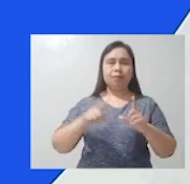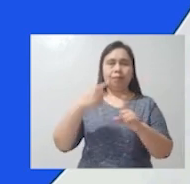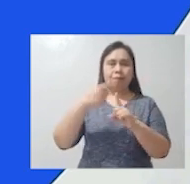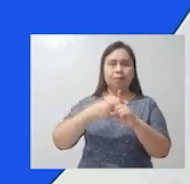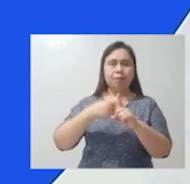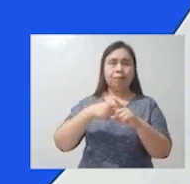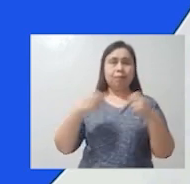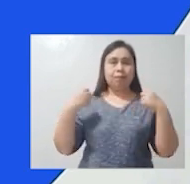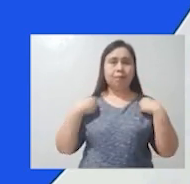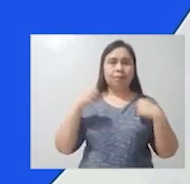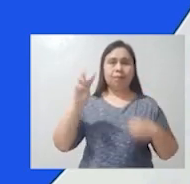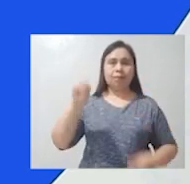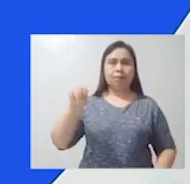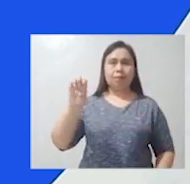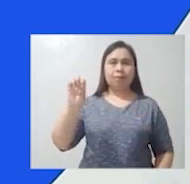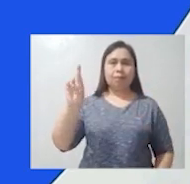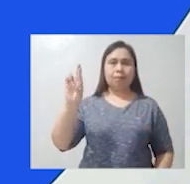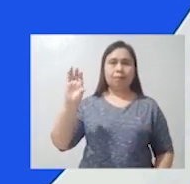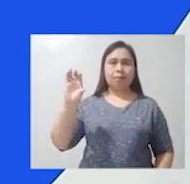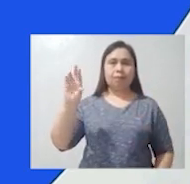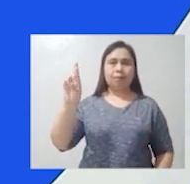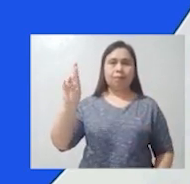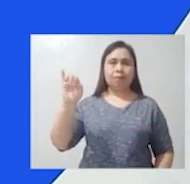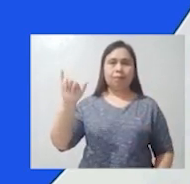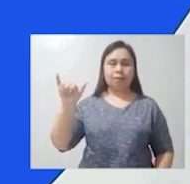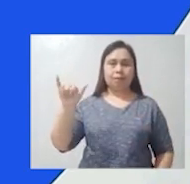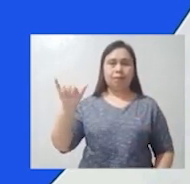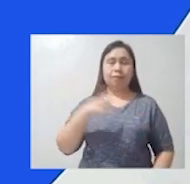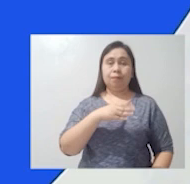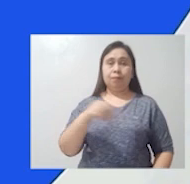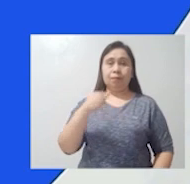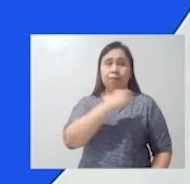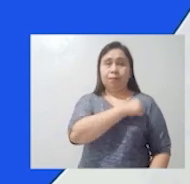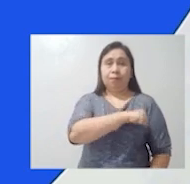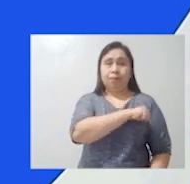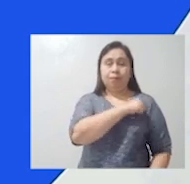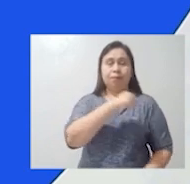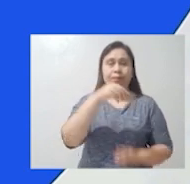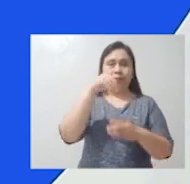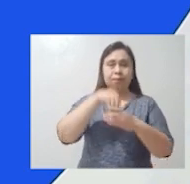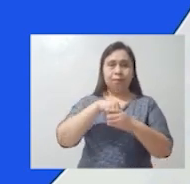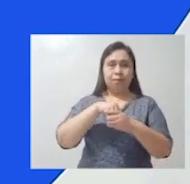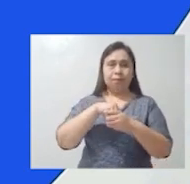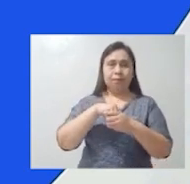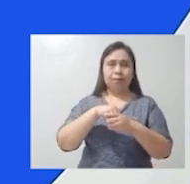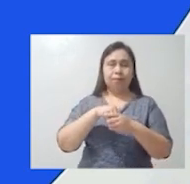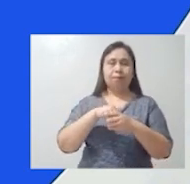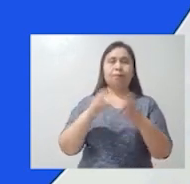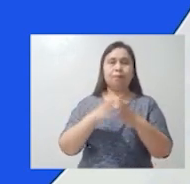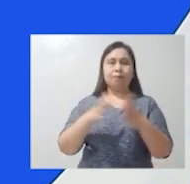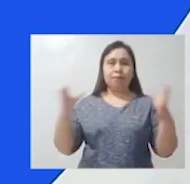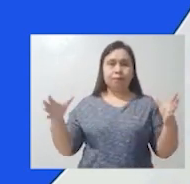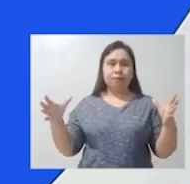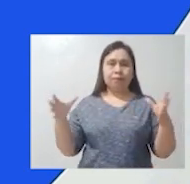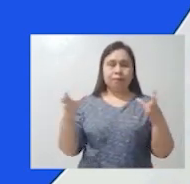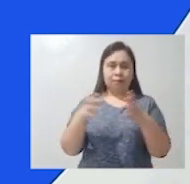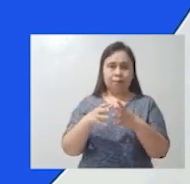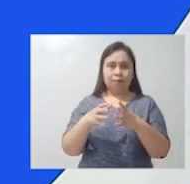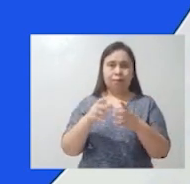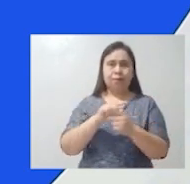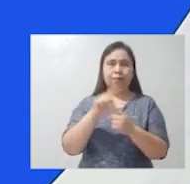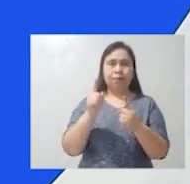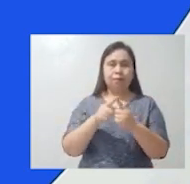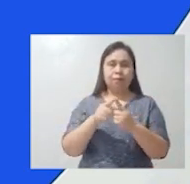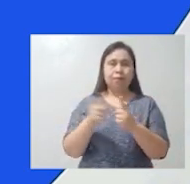or alcohol inside that expands and contracts when subjected to heat changes. The lines of the